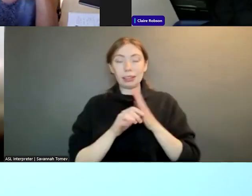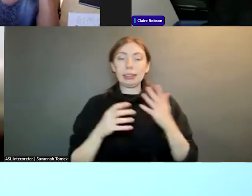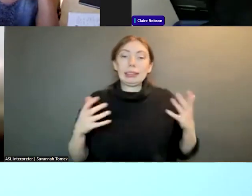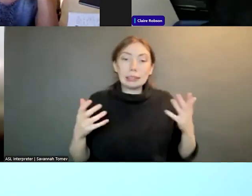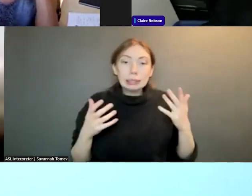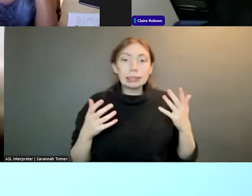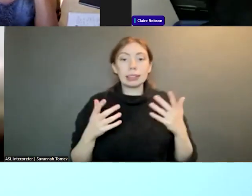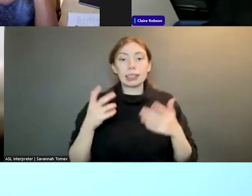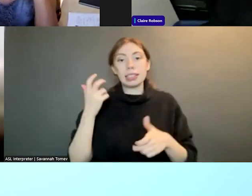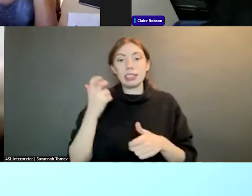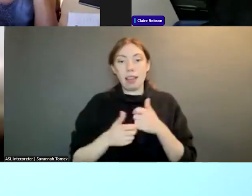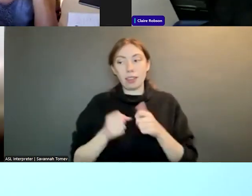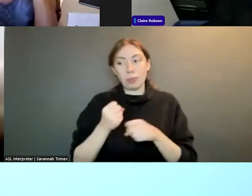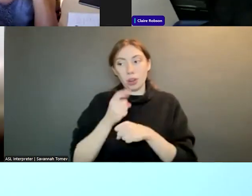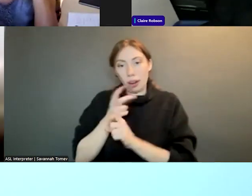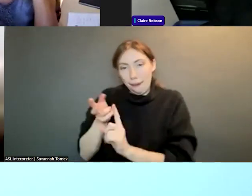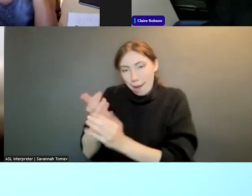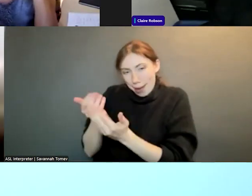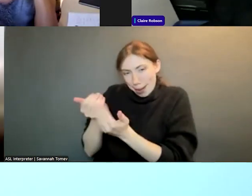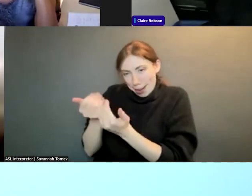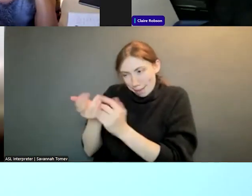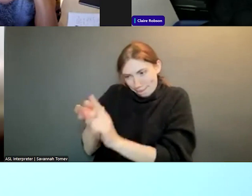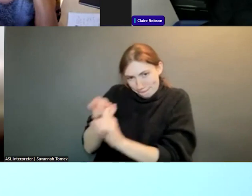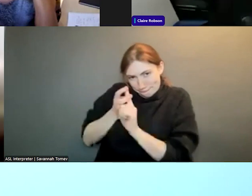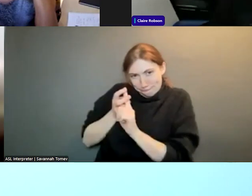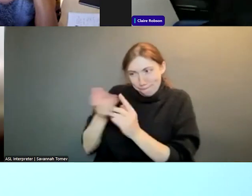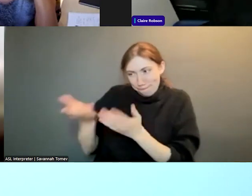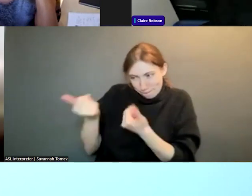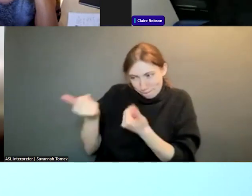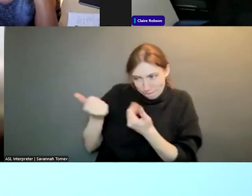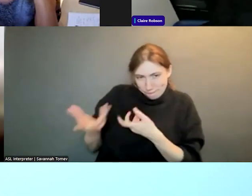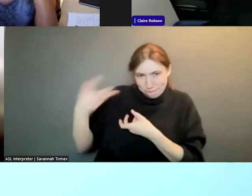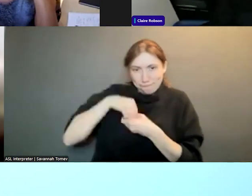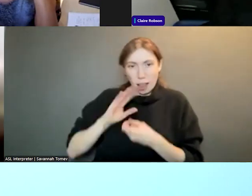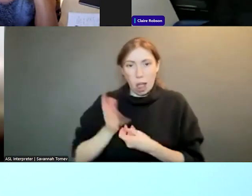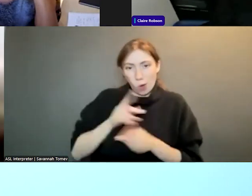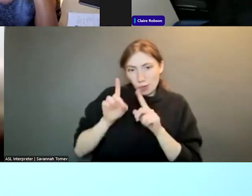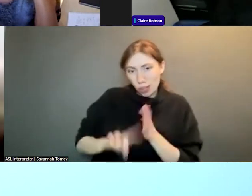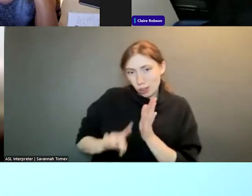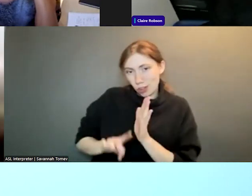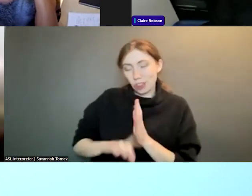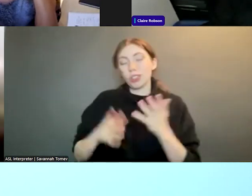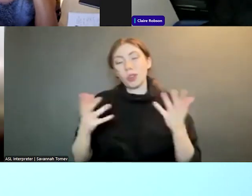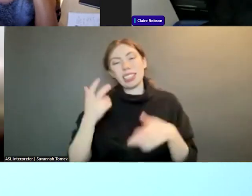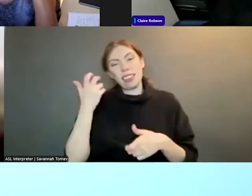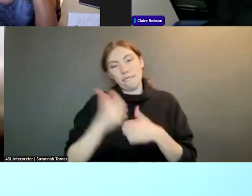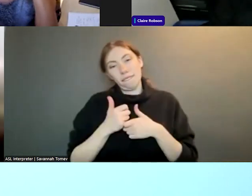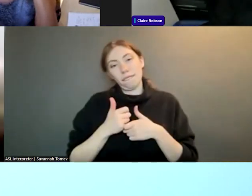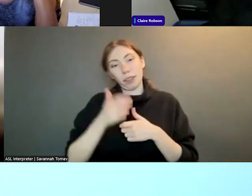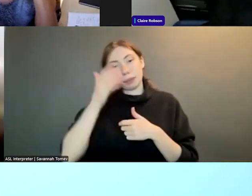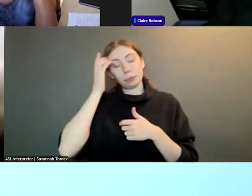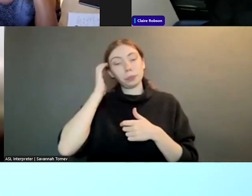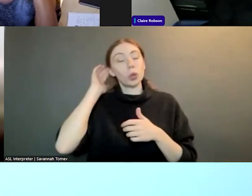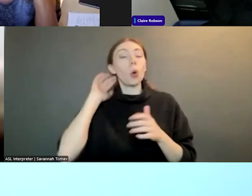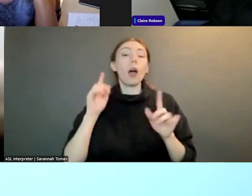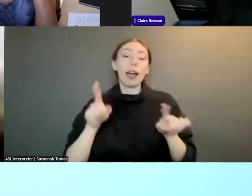multiply marginalized populations to speak out. And since we're nearing the end, I do want to once again